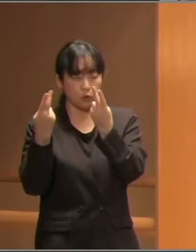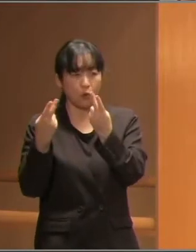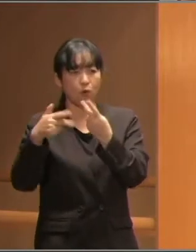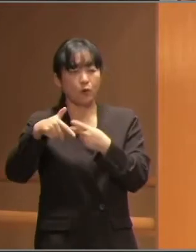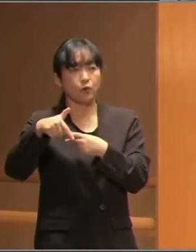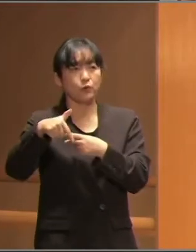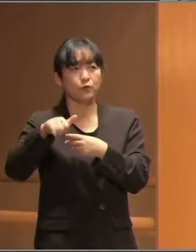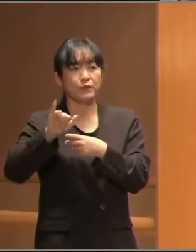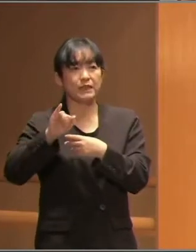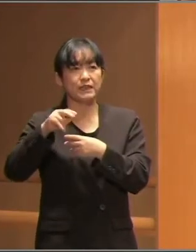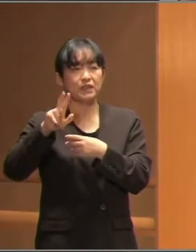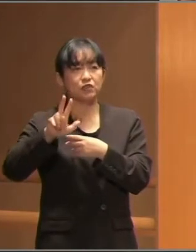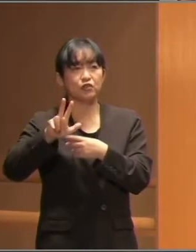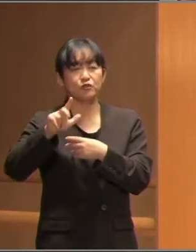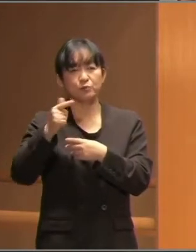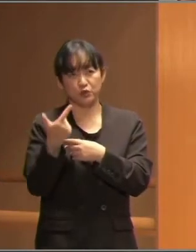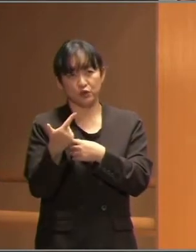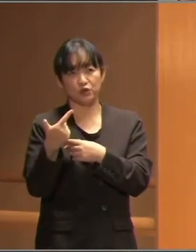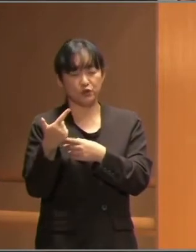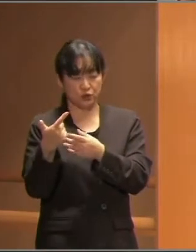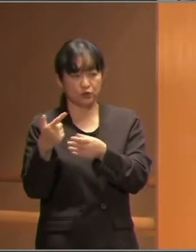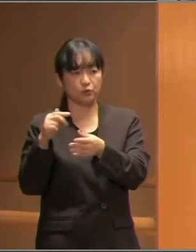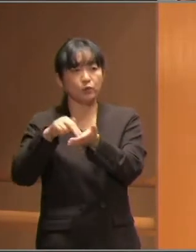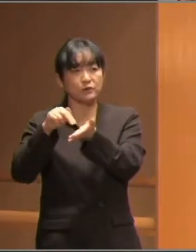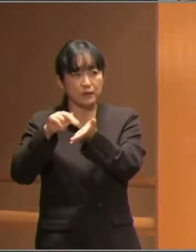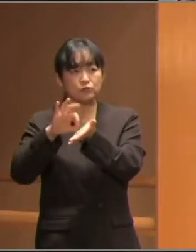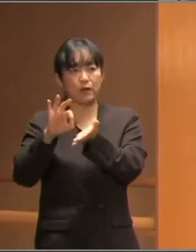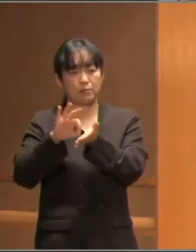because it has a high barrier performance.